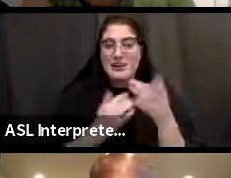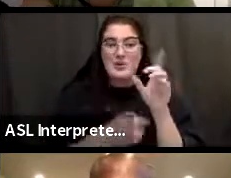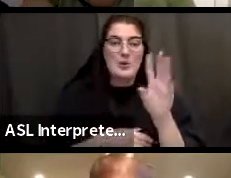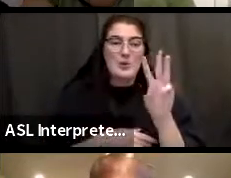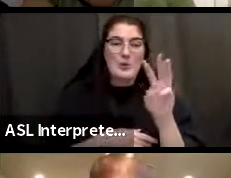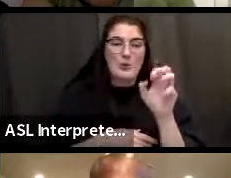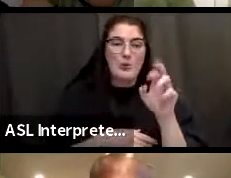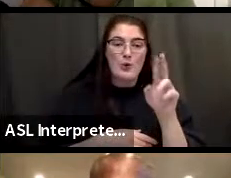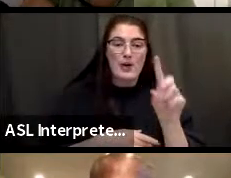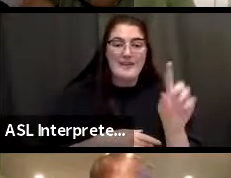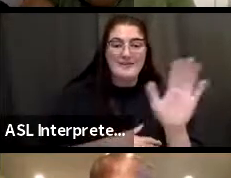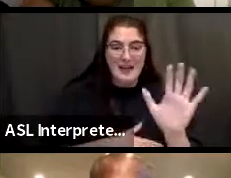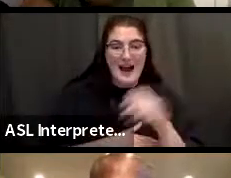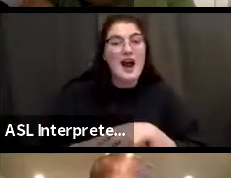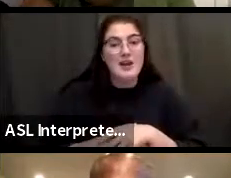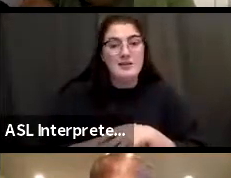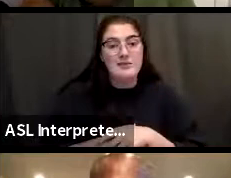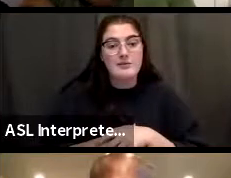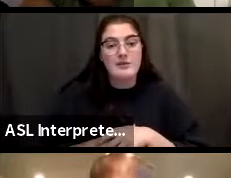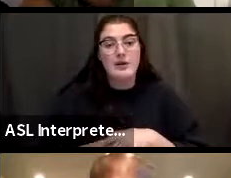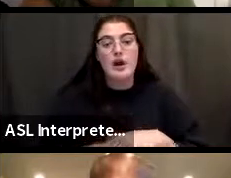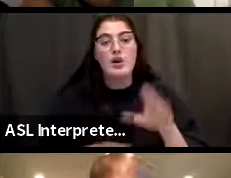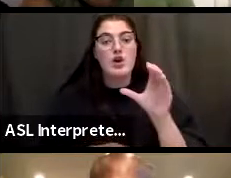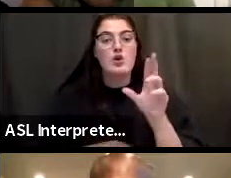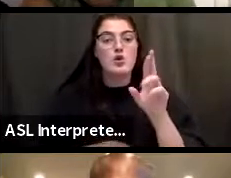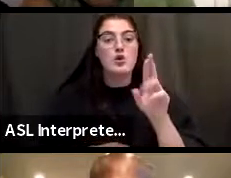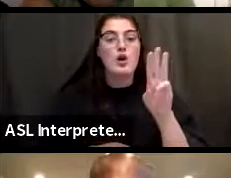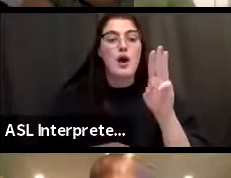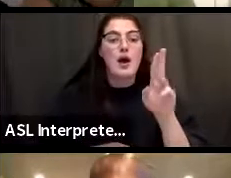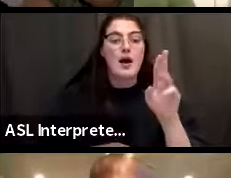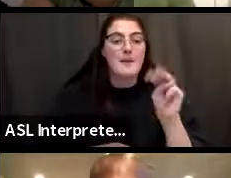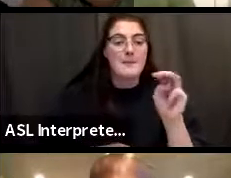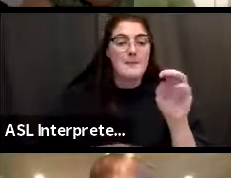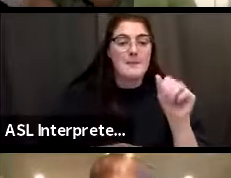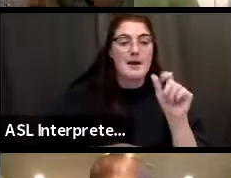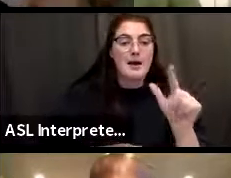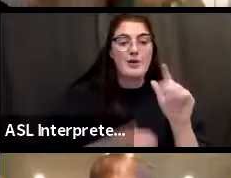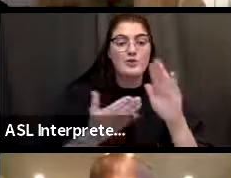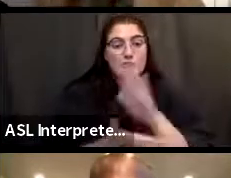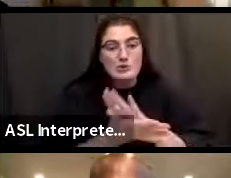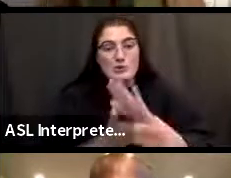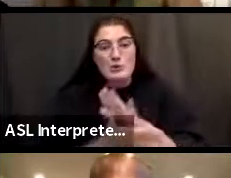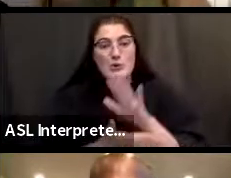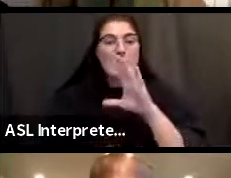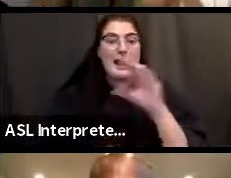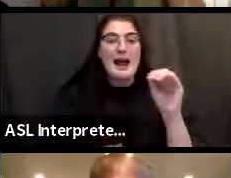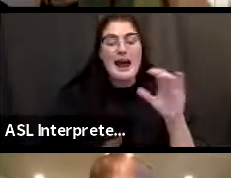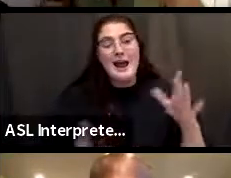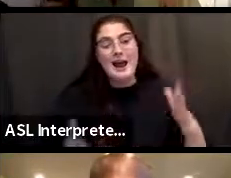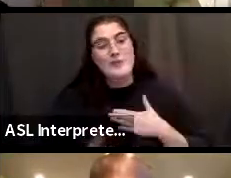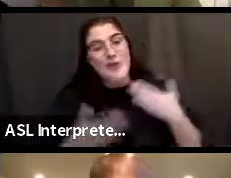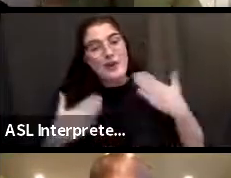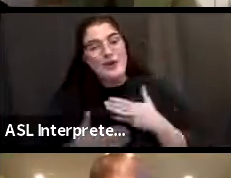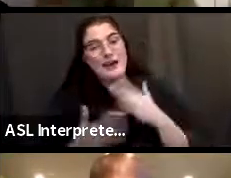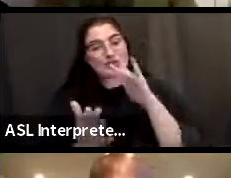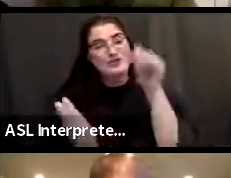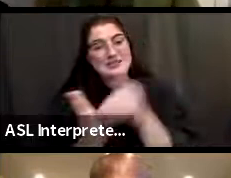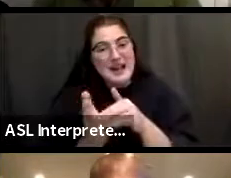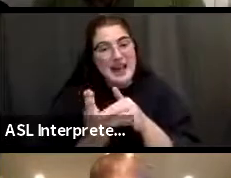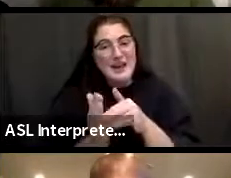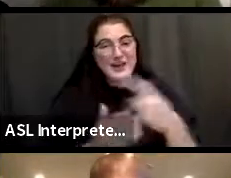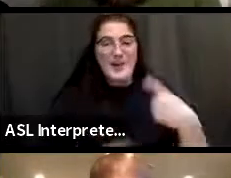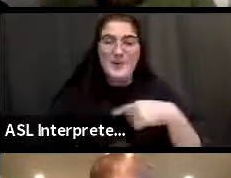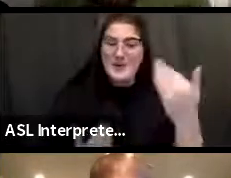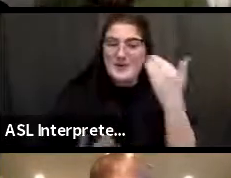5. The Crummell School and Recreation Center investment, we know, is an